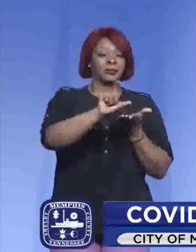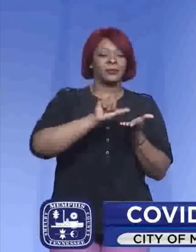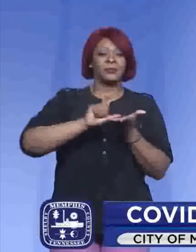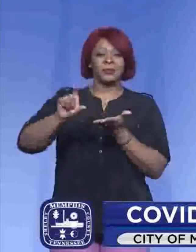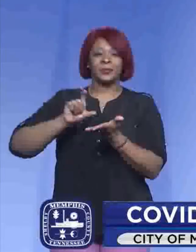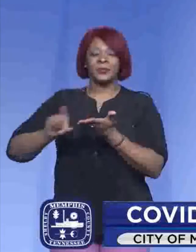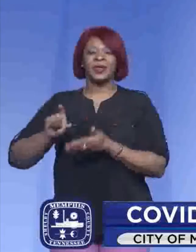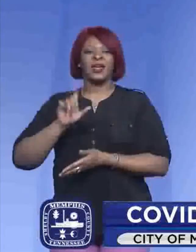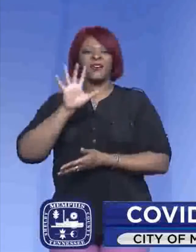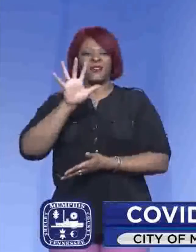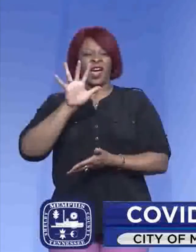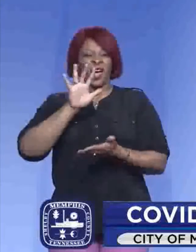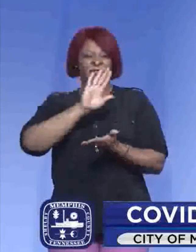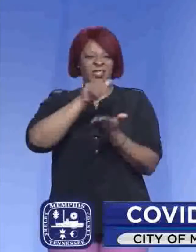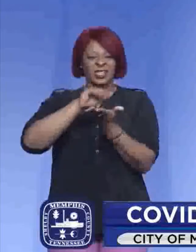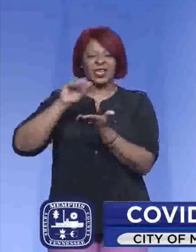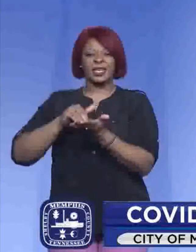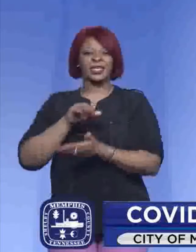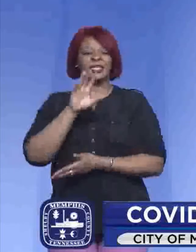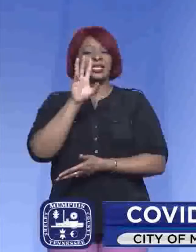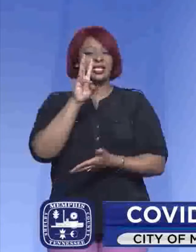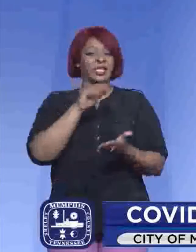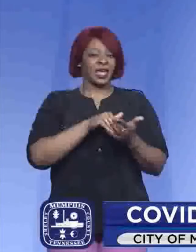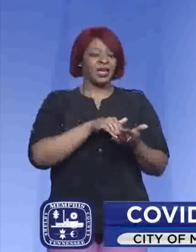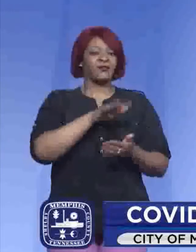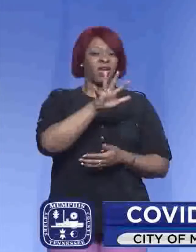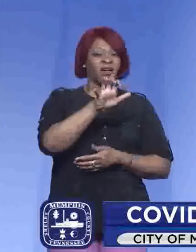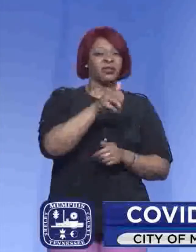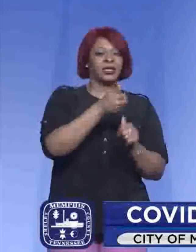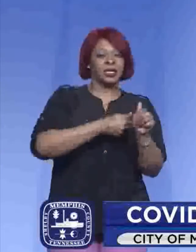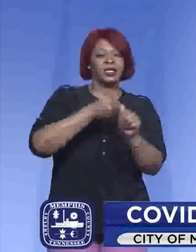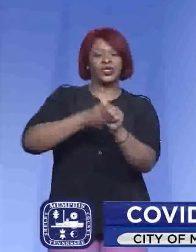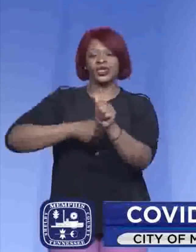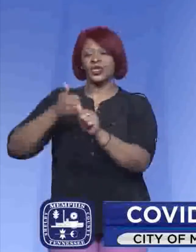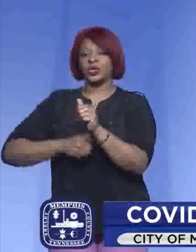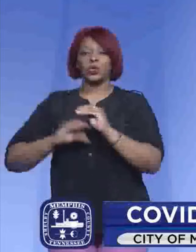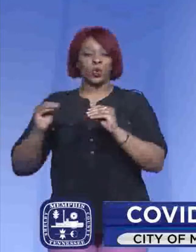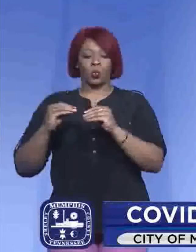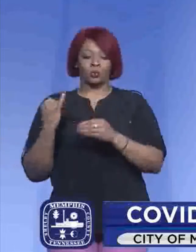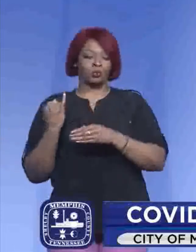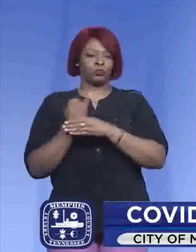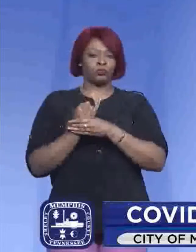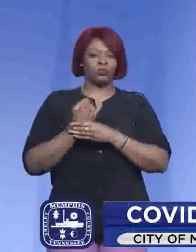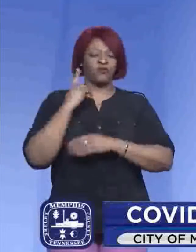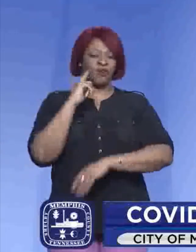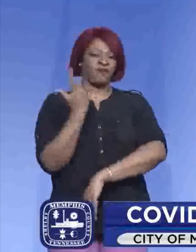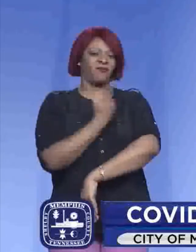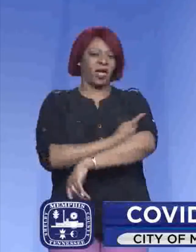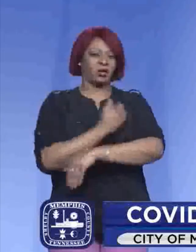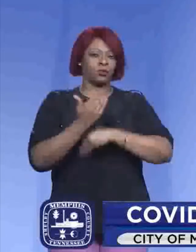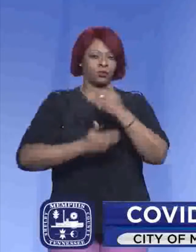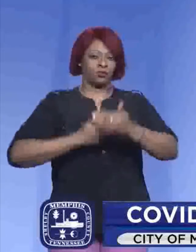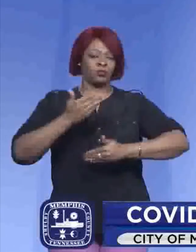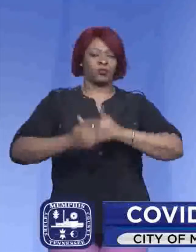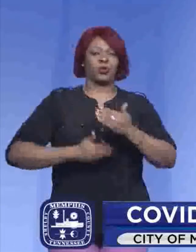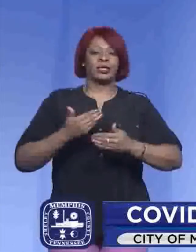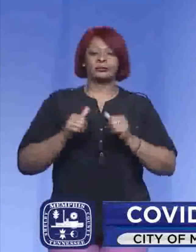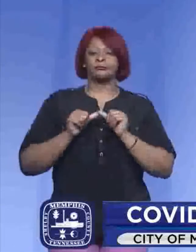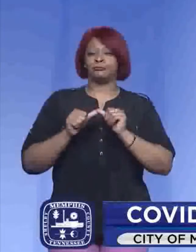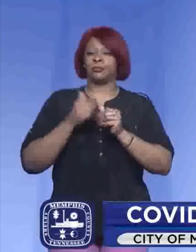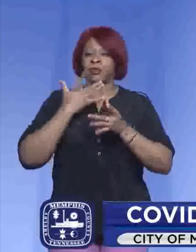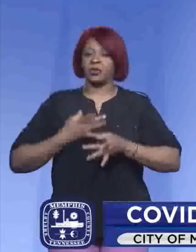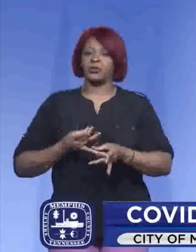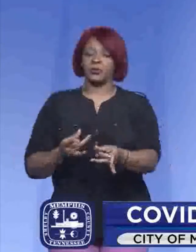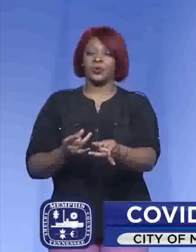about 6,500 doses the very next day. So there was no interruption into the vaccination program. Just a